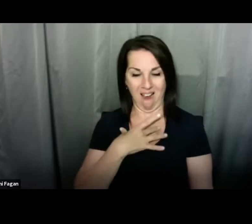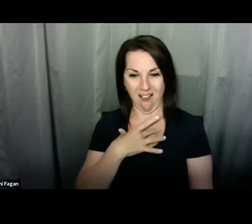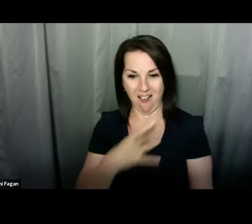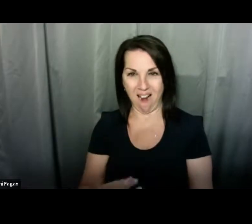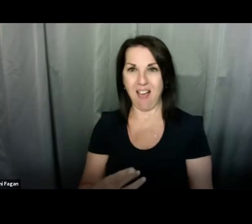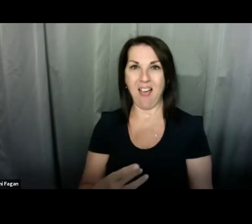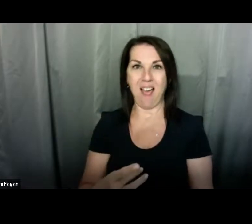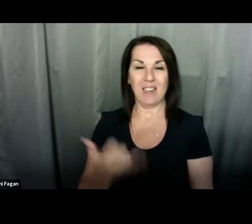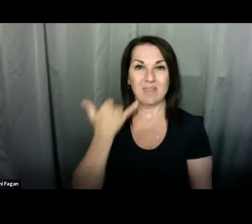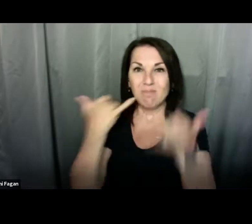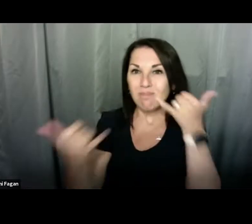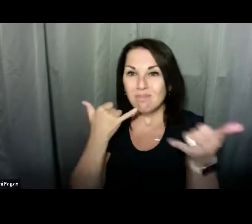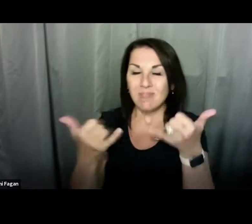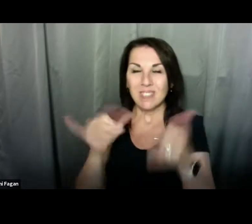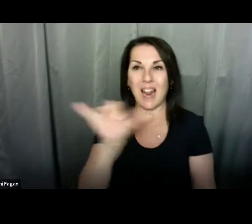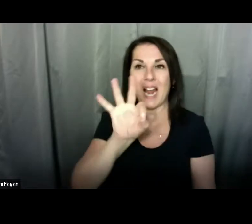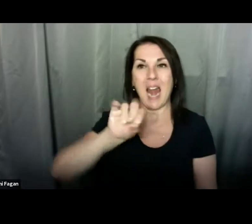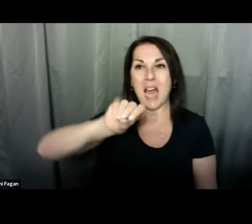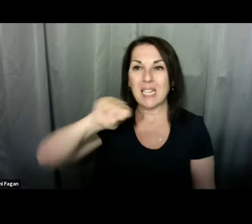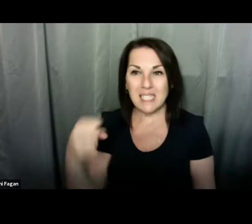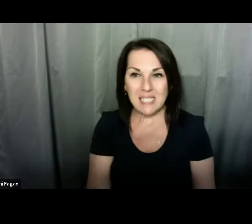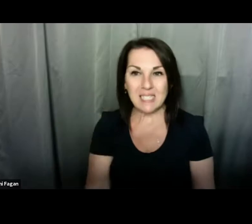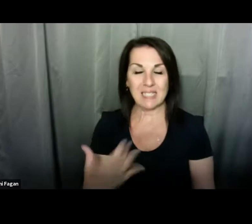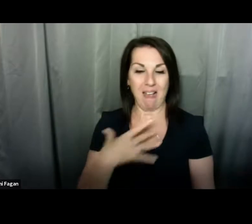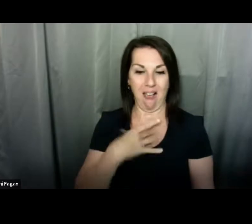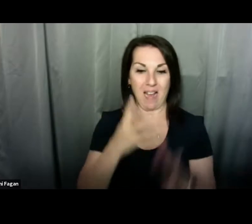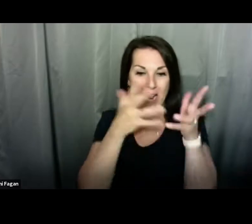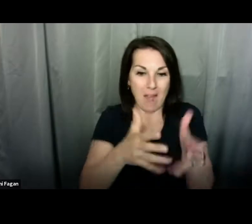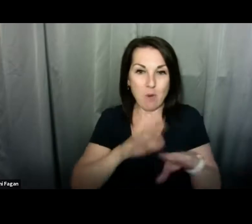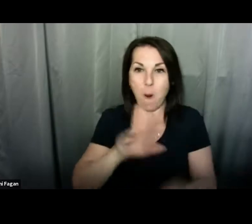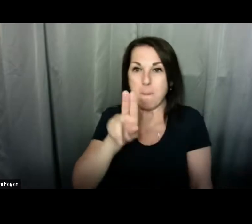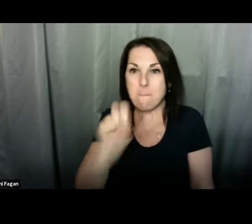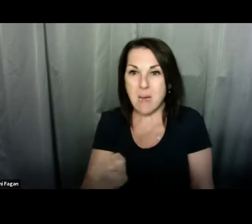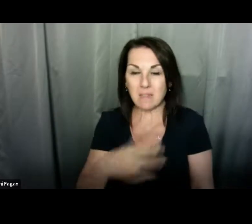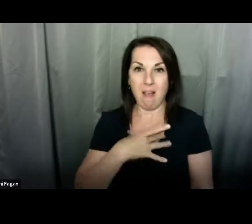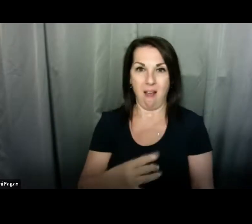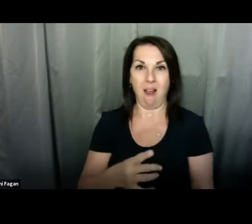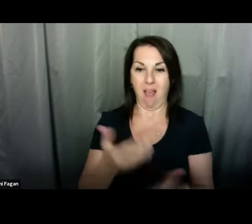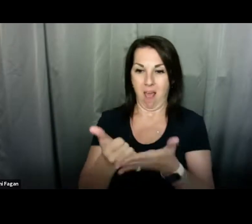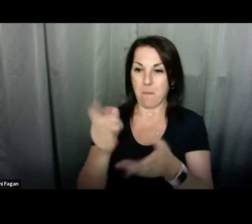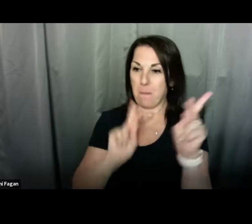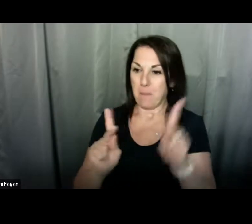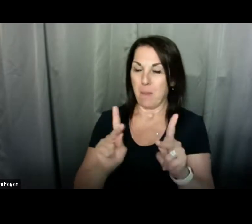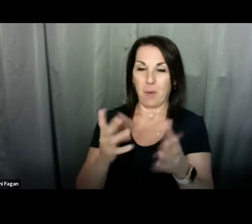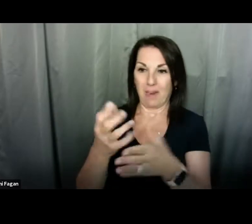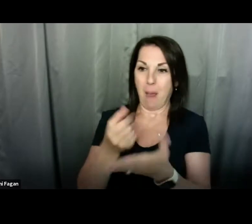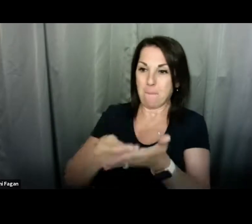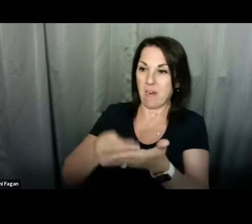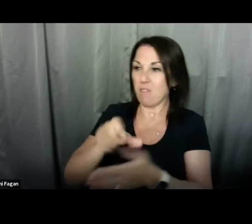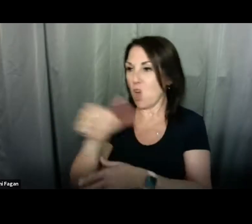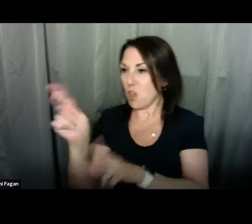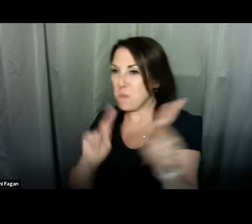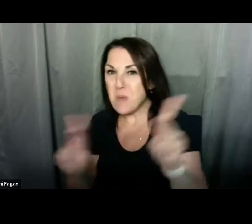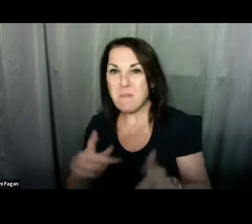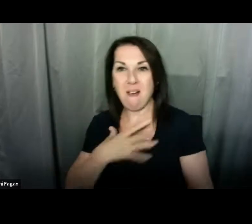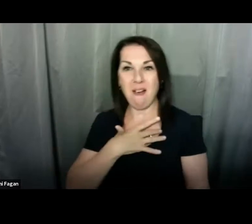the telethon back in the 90s. I like getting lifts on buses. I like helping to get money for the person, right?